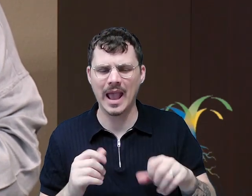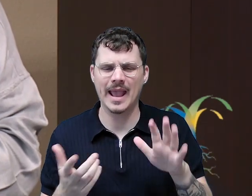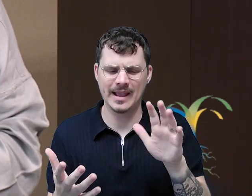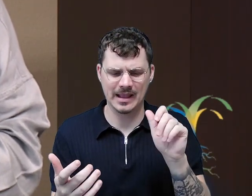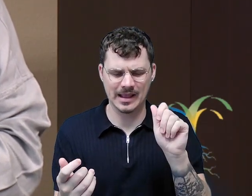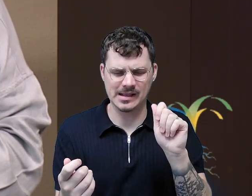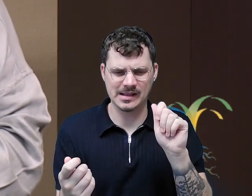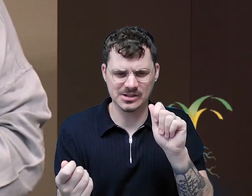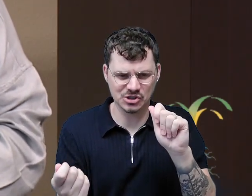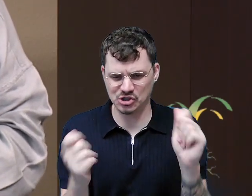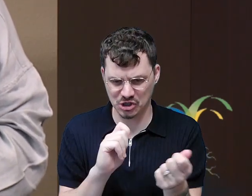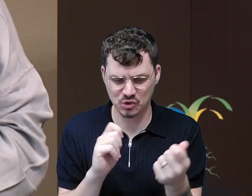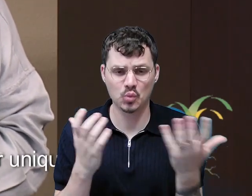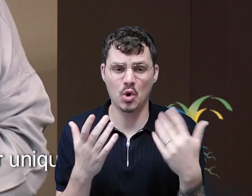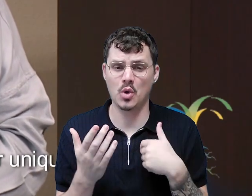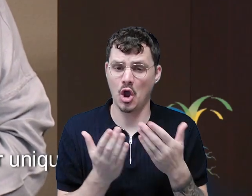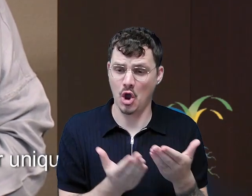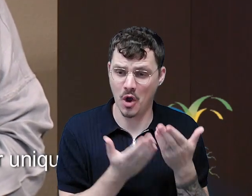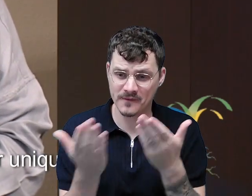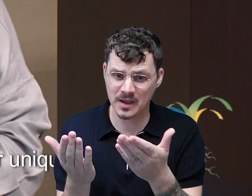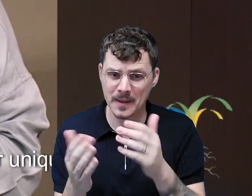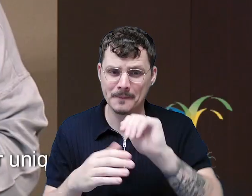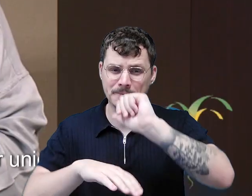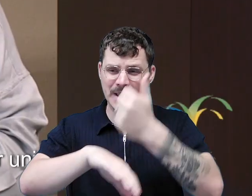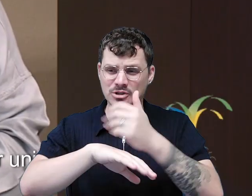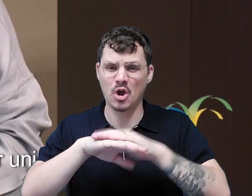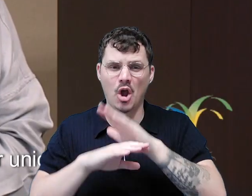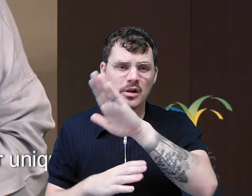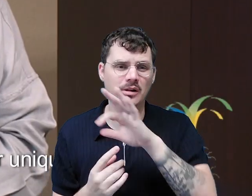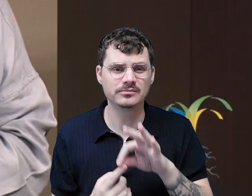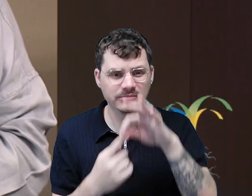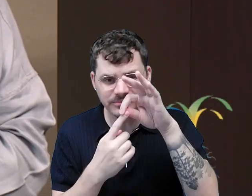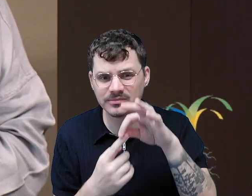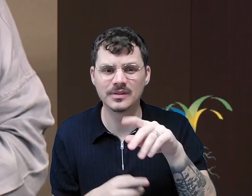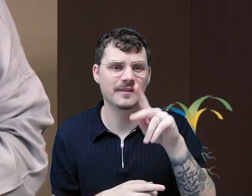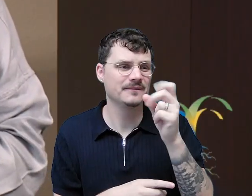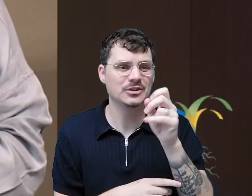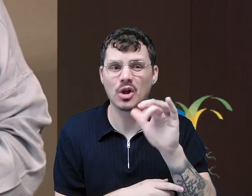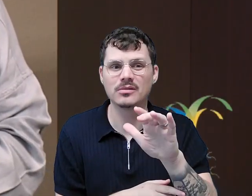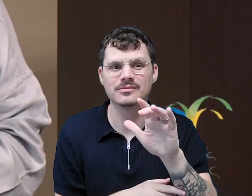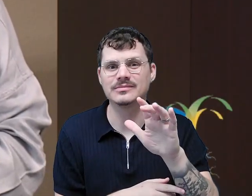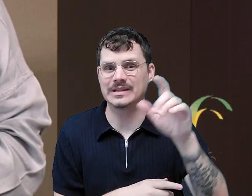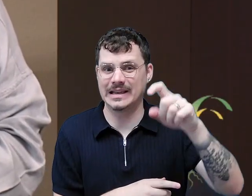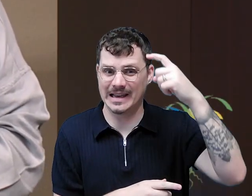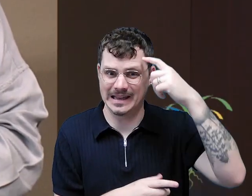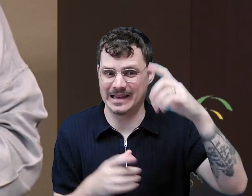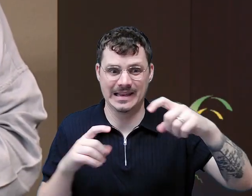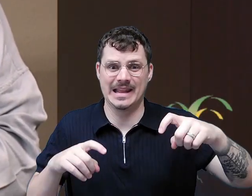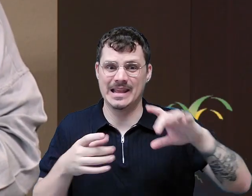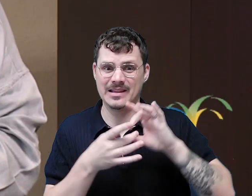can adjust what we offer people based on their unique genetic physiologic needs,